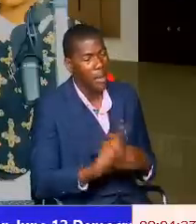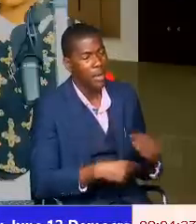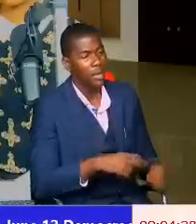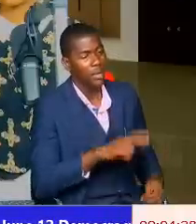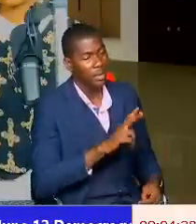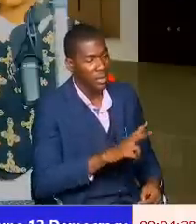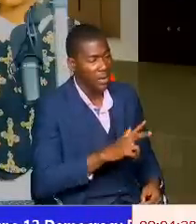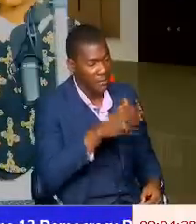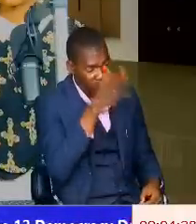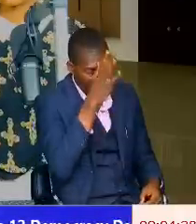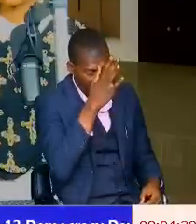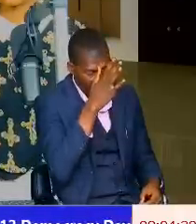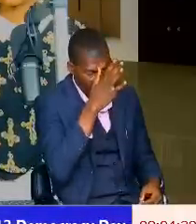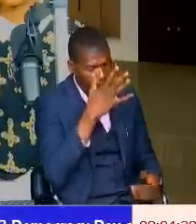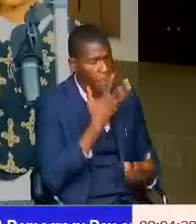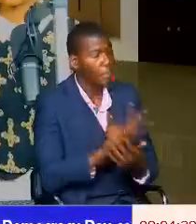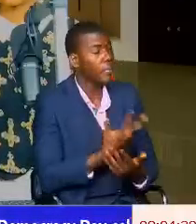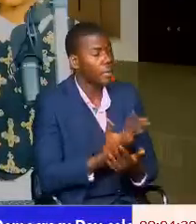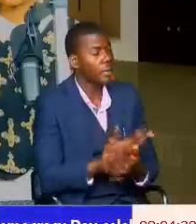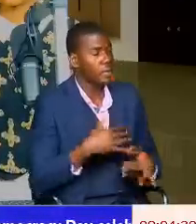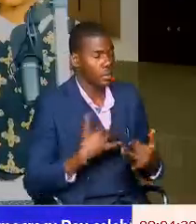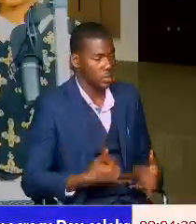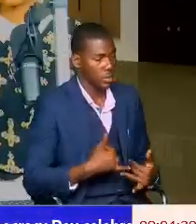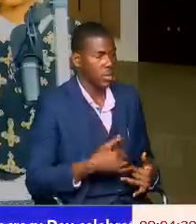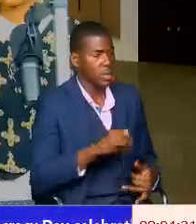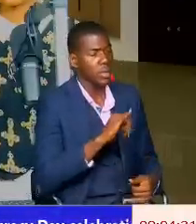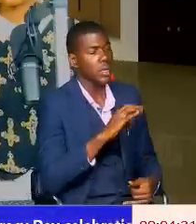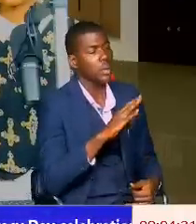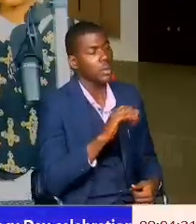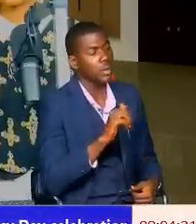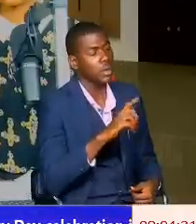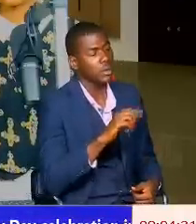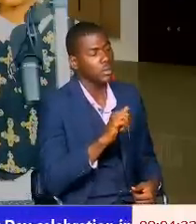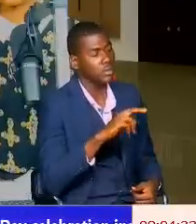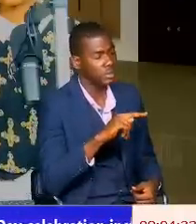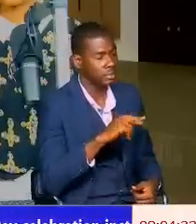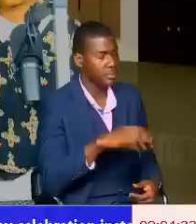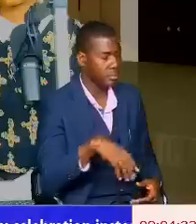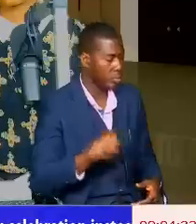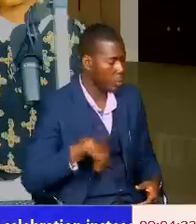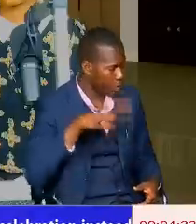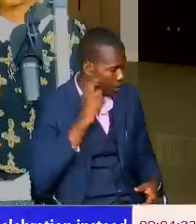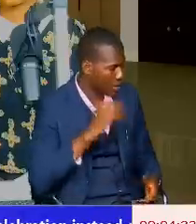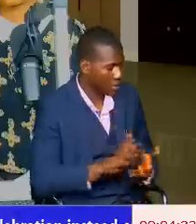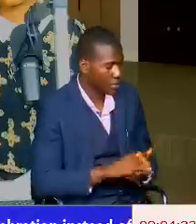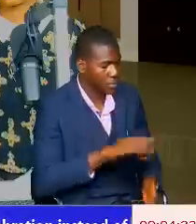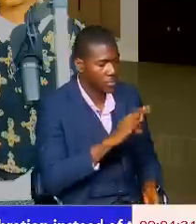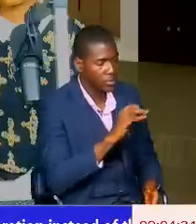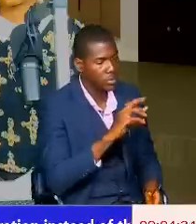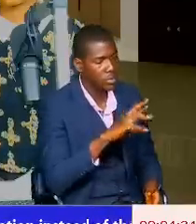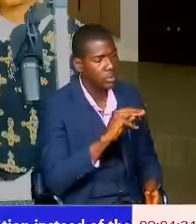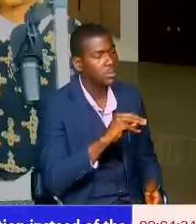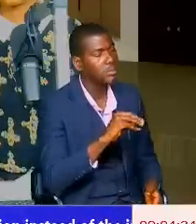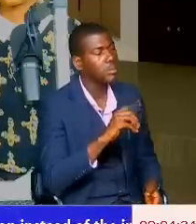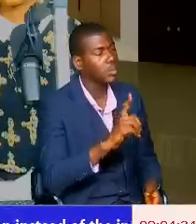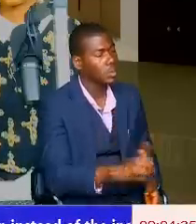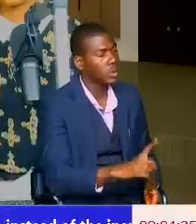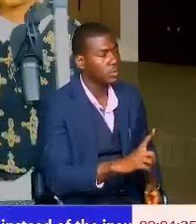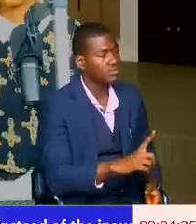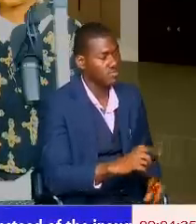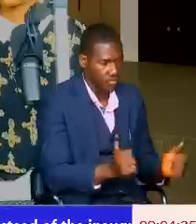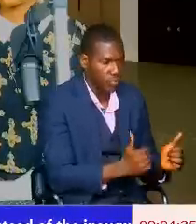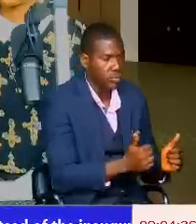in Nevada now. Ah, in prison? Yes, they said someone took them up. So,